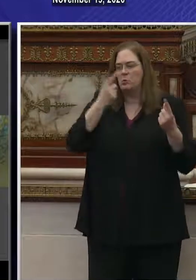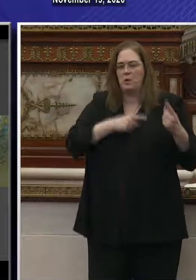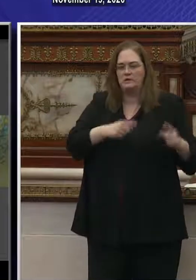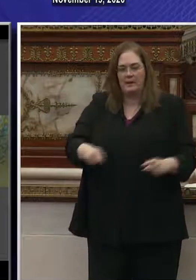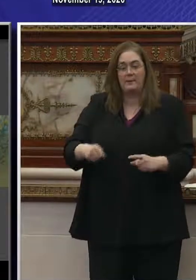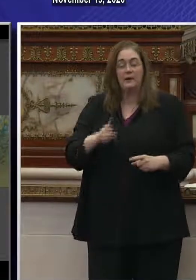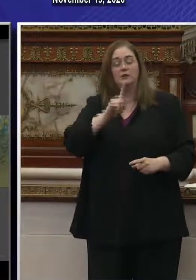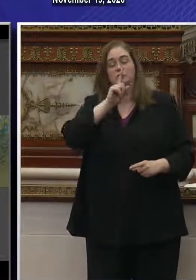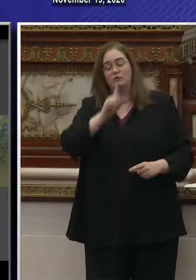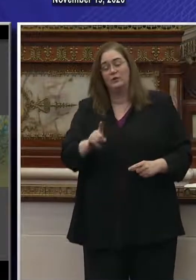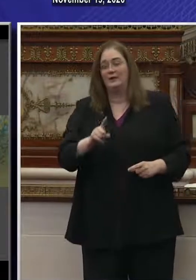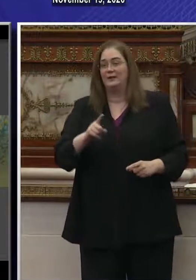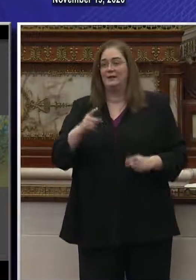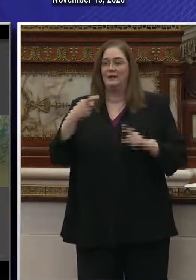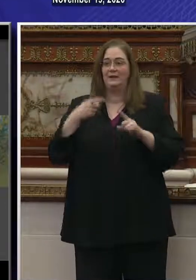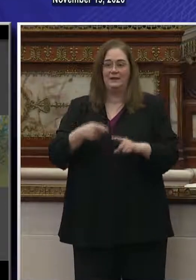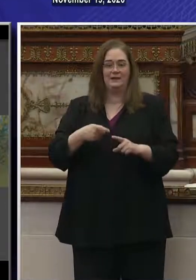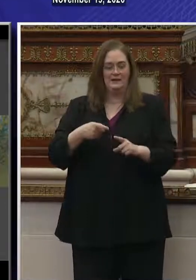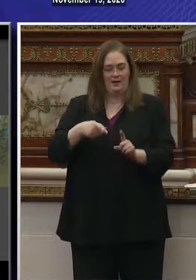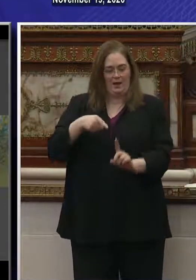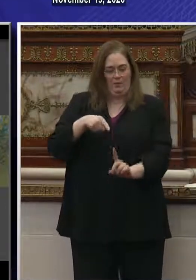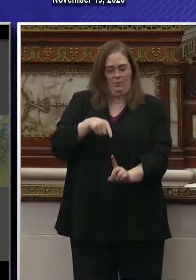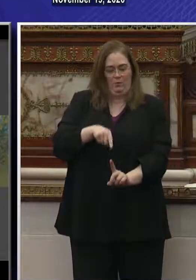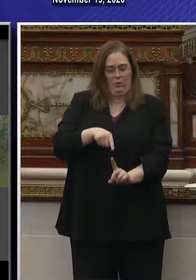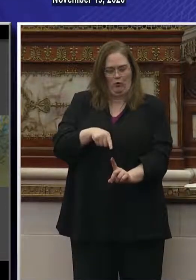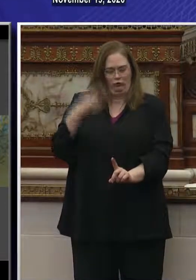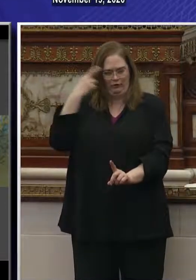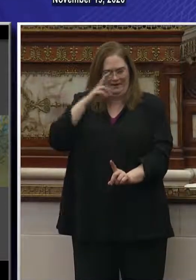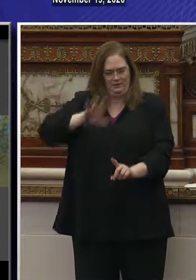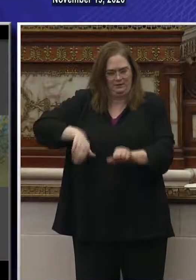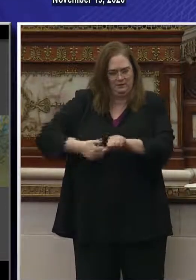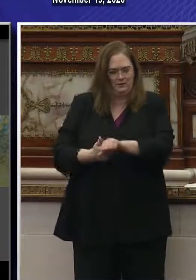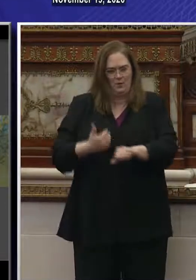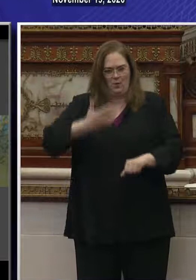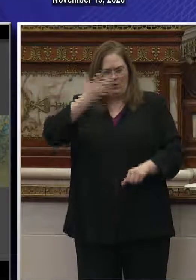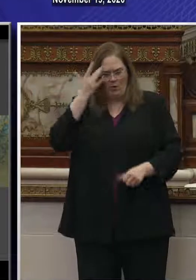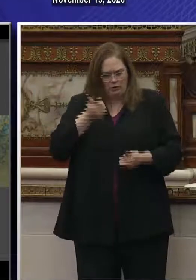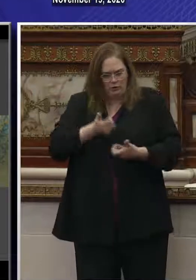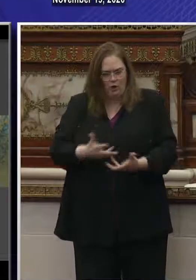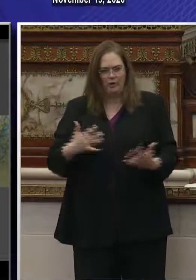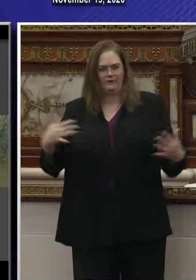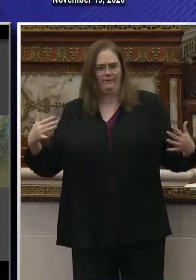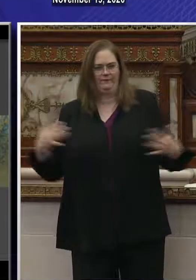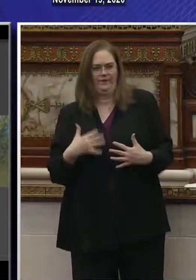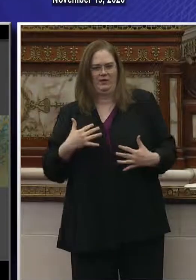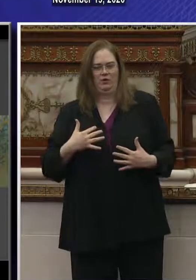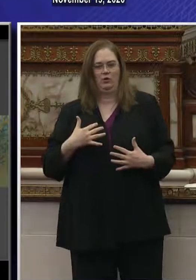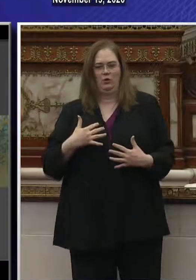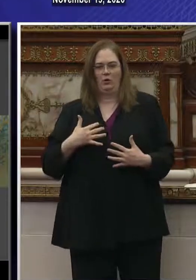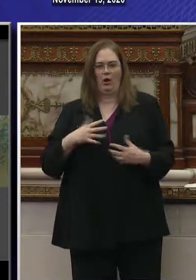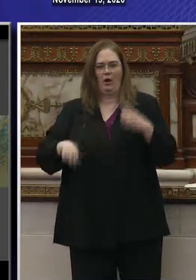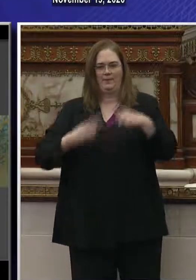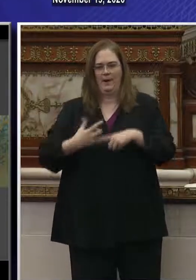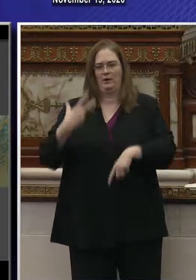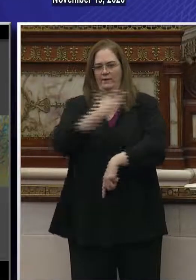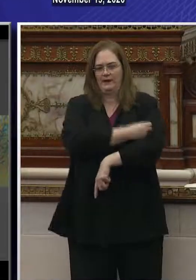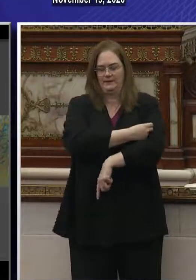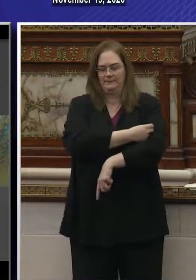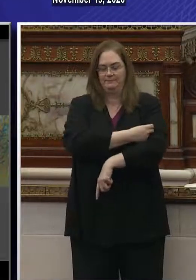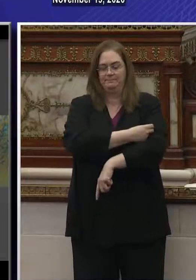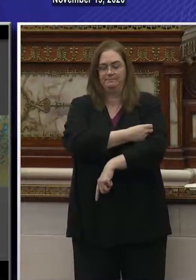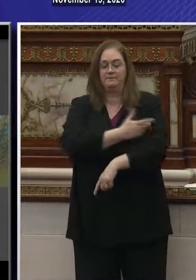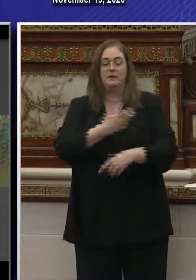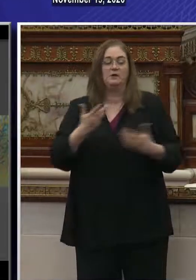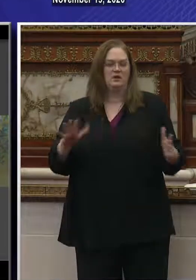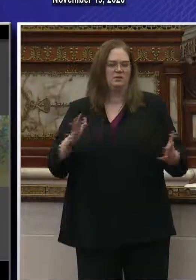And it really gets at that root of the underlying cause of fear of vaccination. I'm going to stop there.